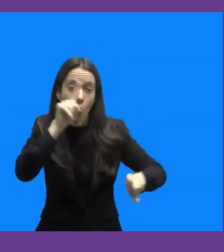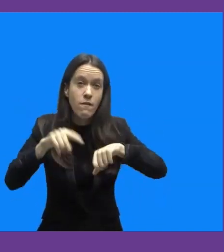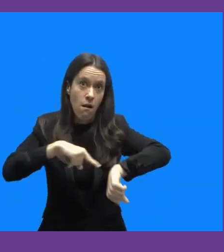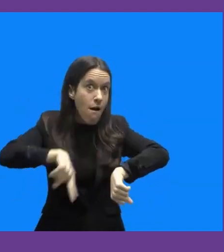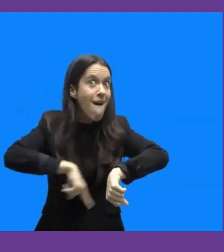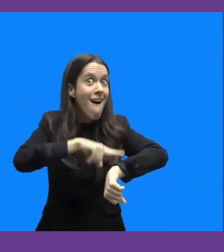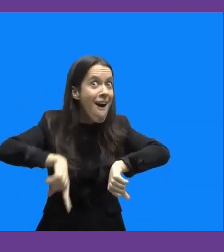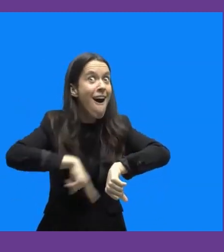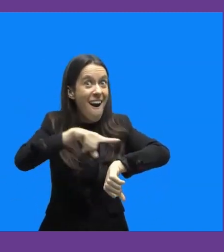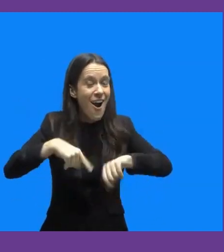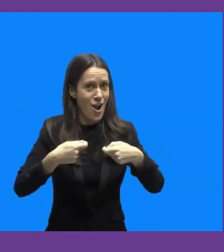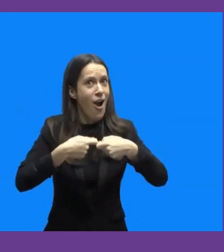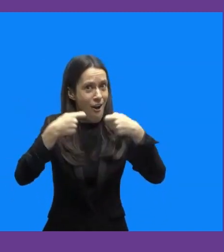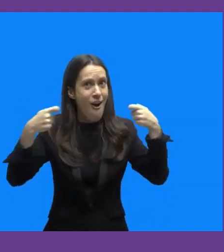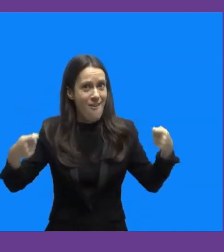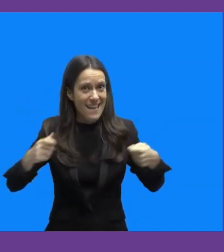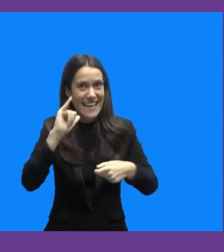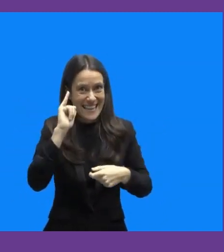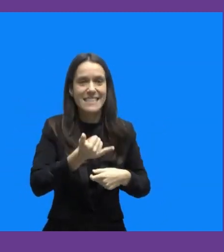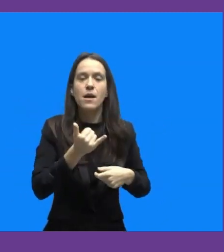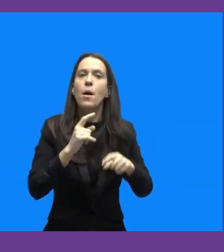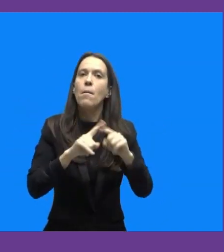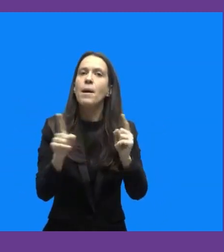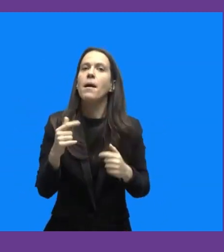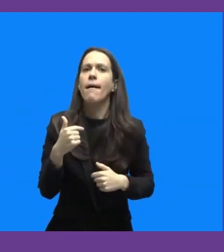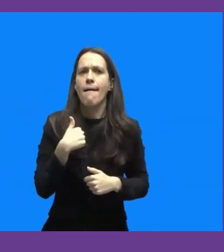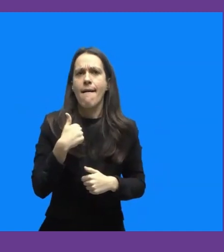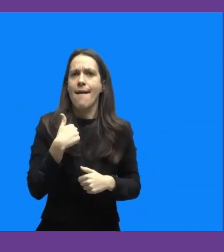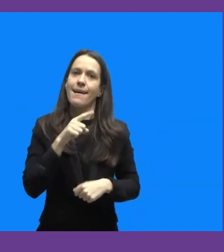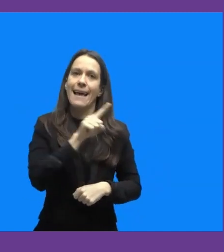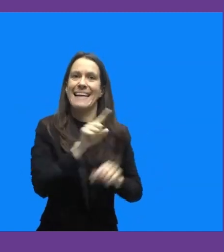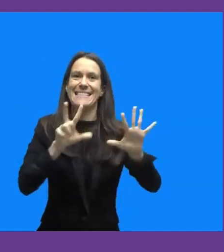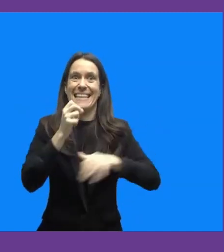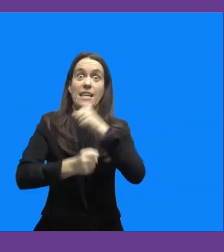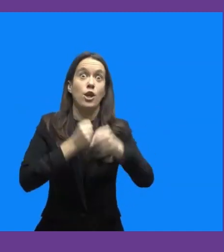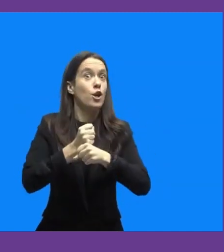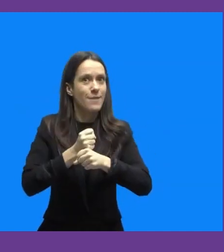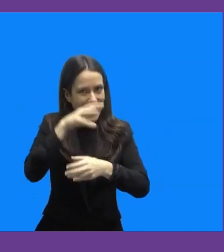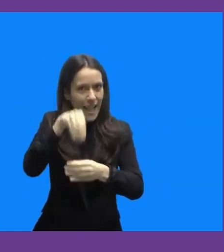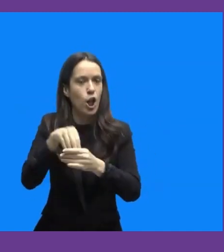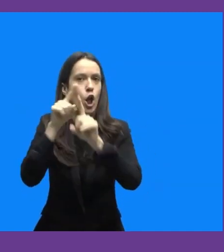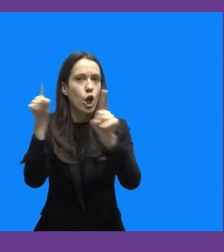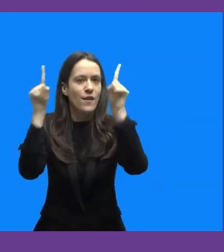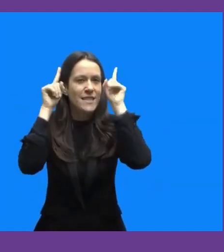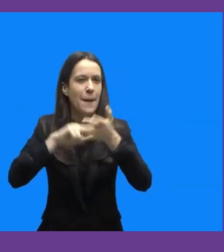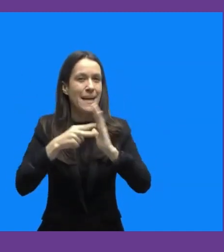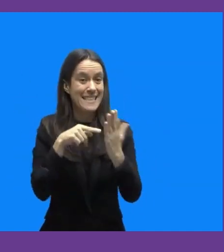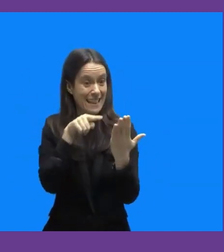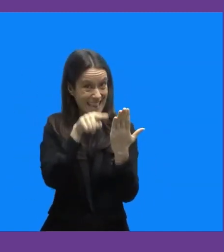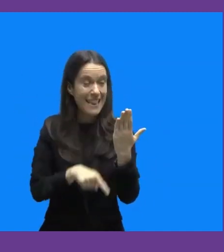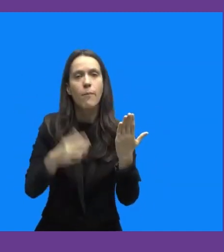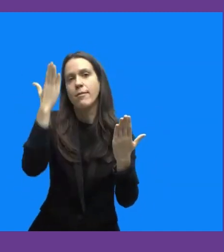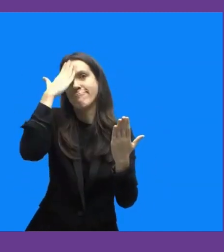I completed it, but I had the knowledge, because I'm 18 years in DCU, so I had the knowledge of all the areas that you were asking. And if there